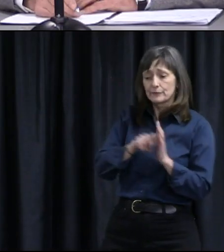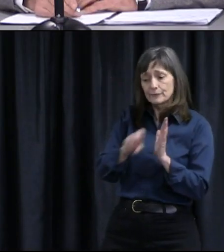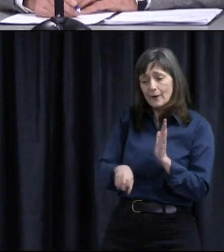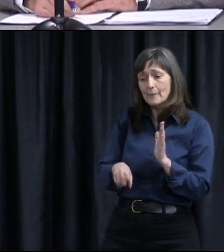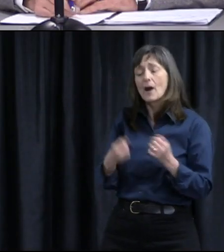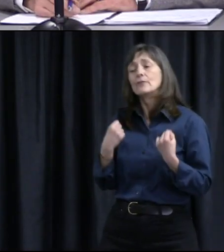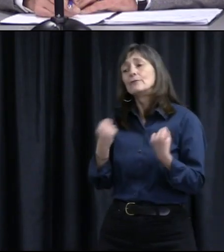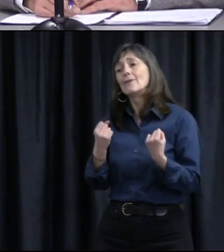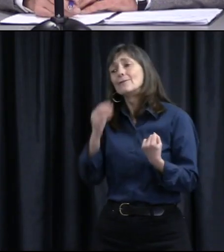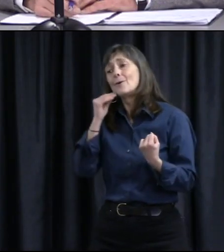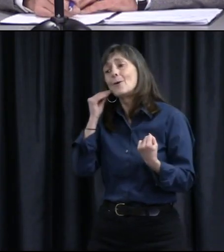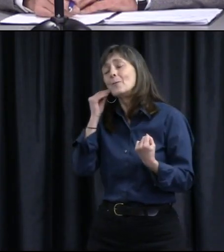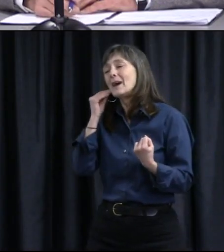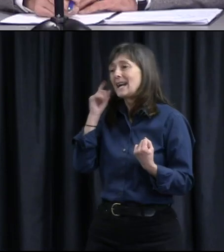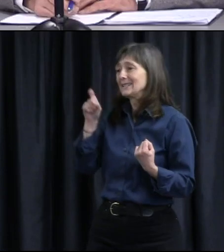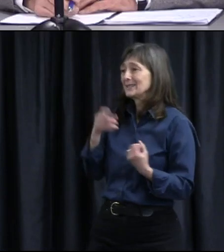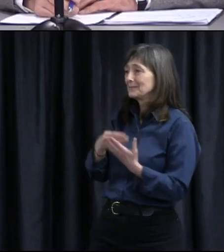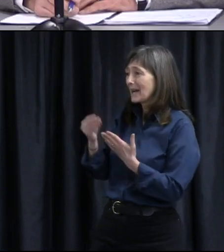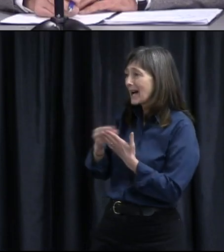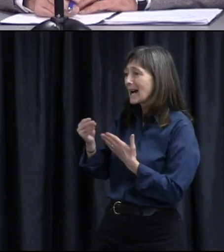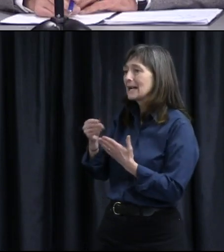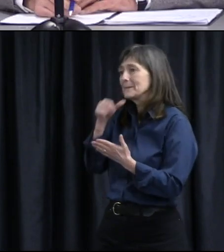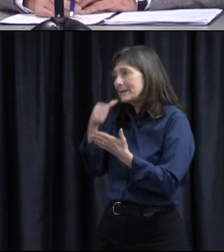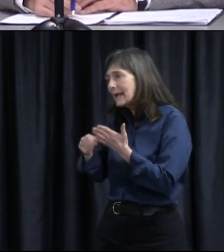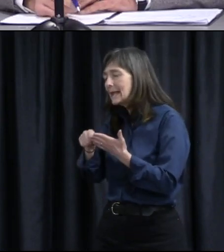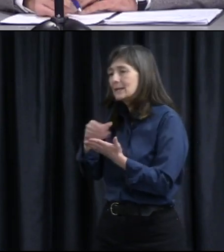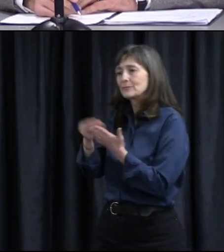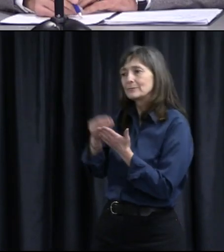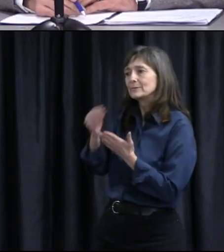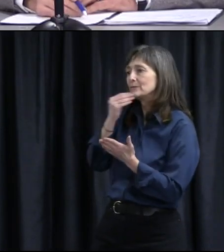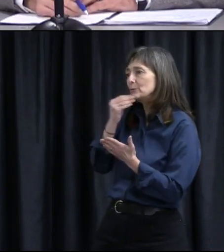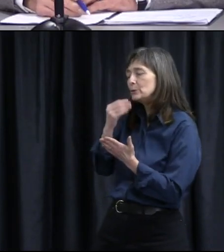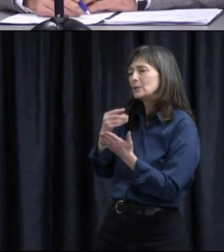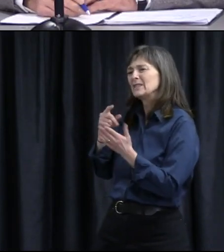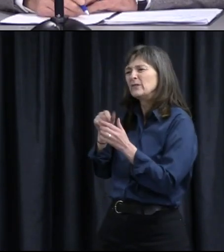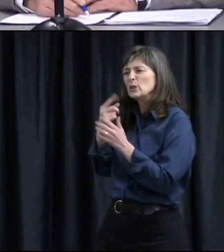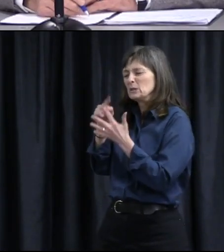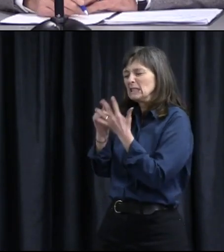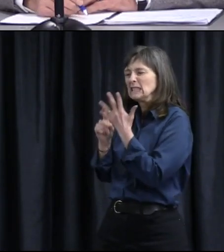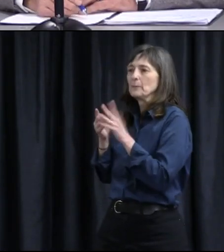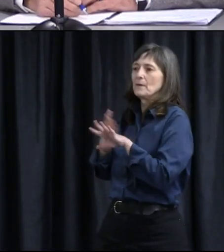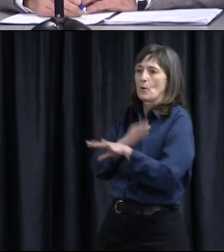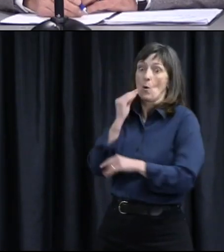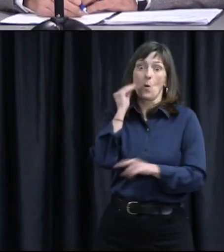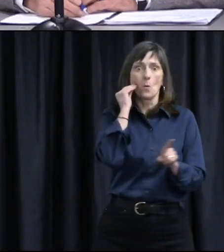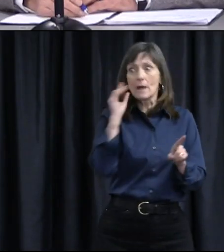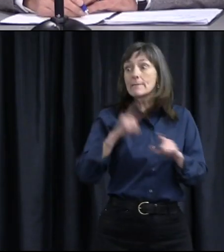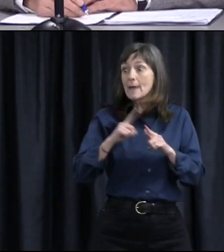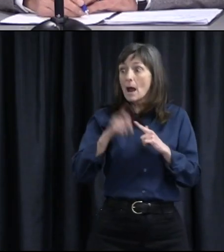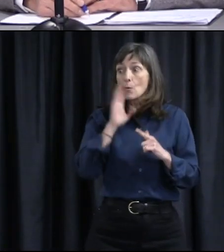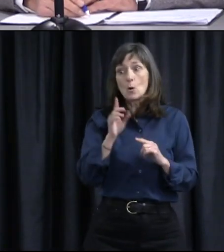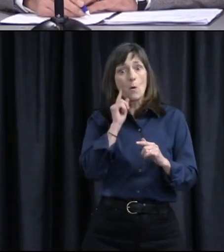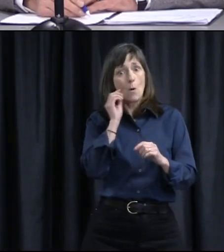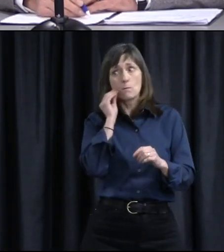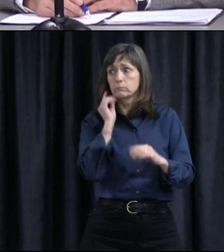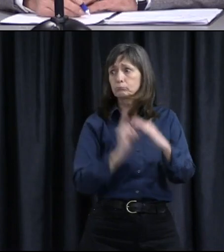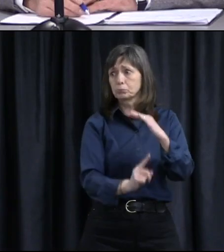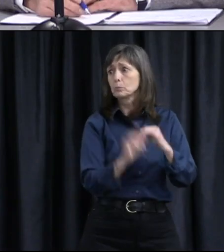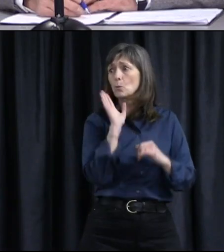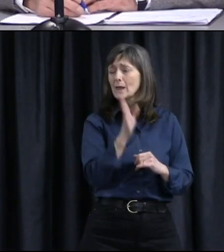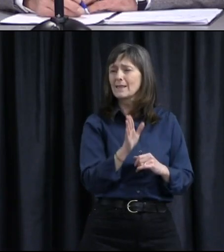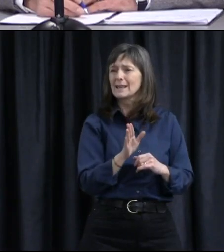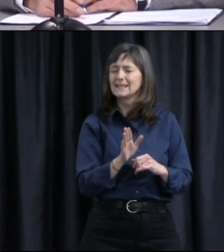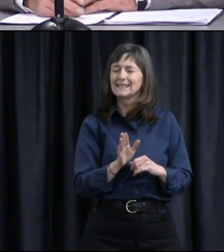going to stop in and pick up a few groceries. I need to check my mail. I've got a few errands that I need to run. Oh, don't worry. Then I'm going to totally